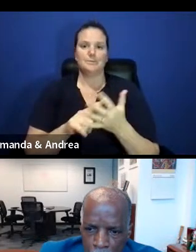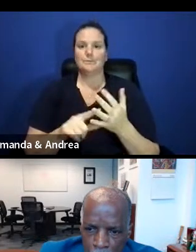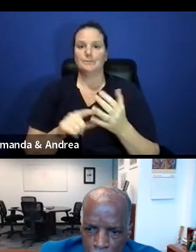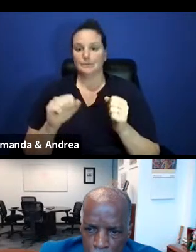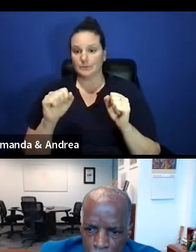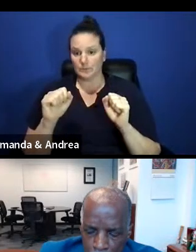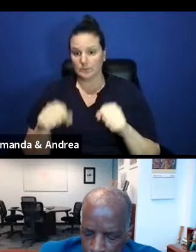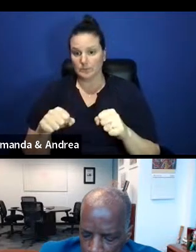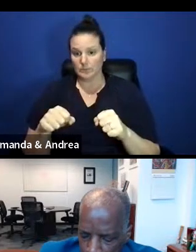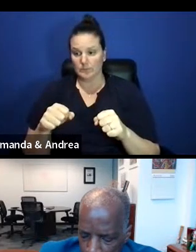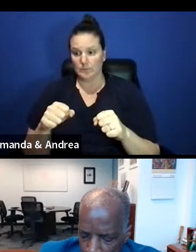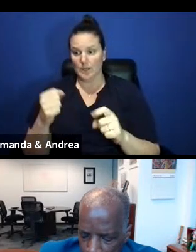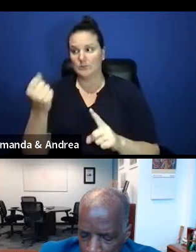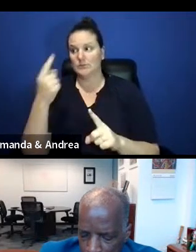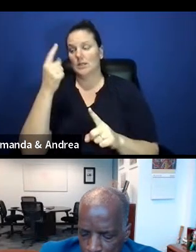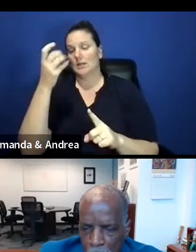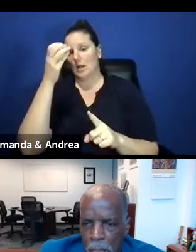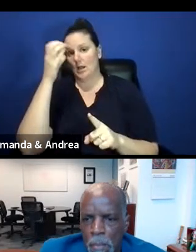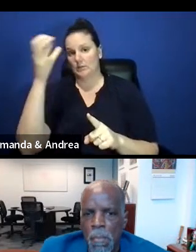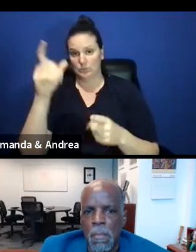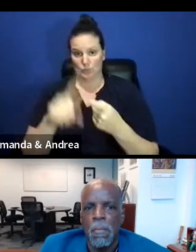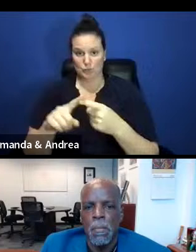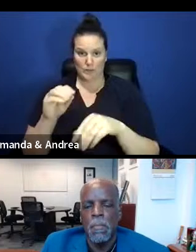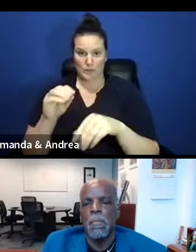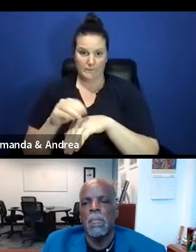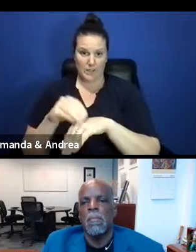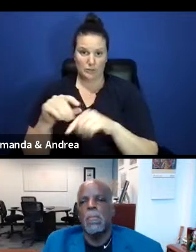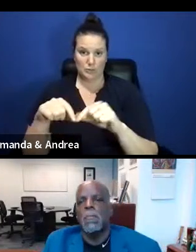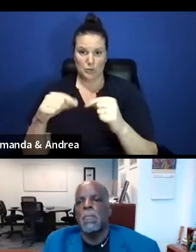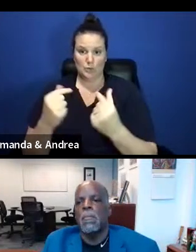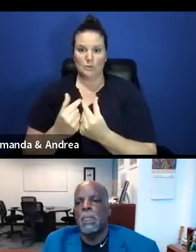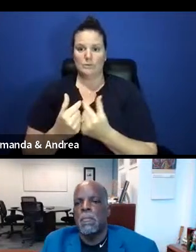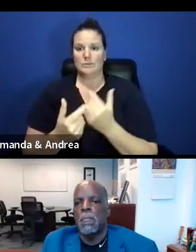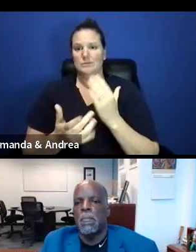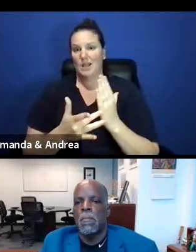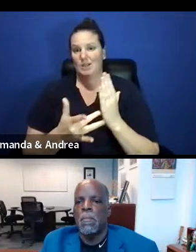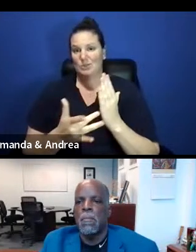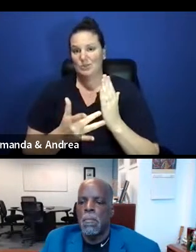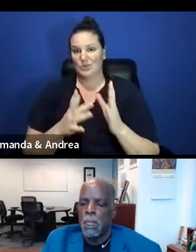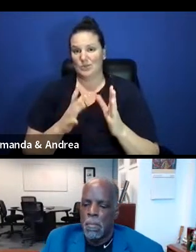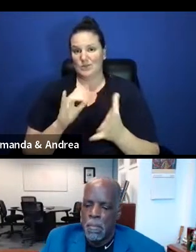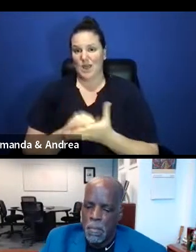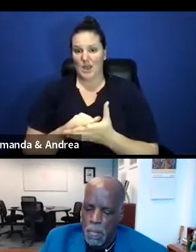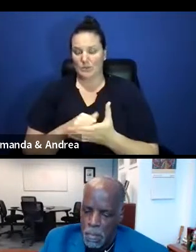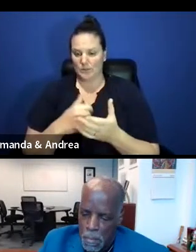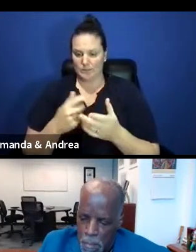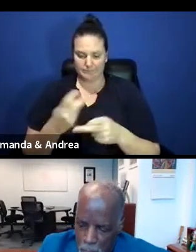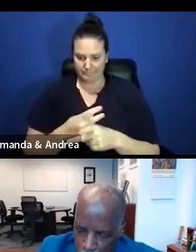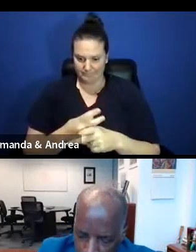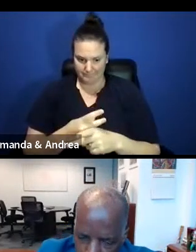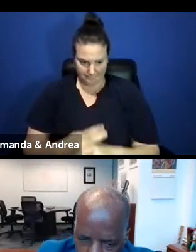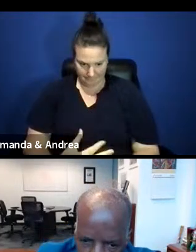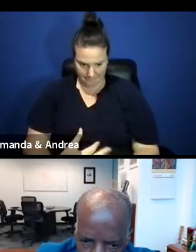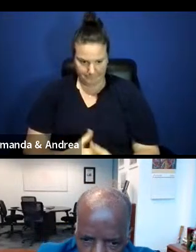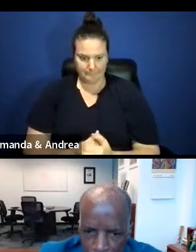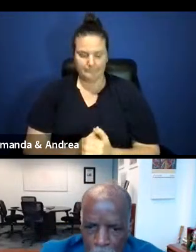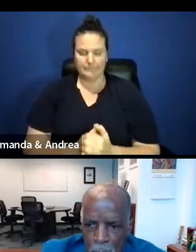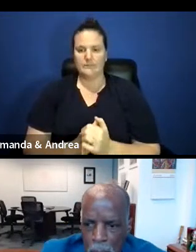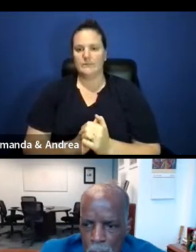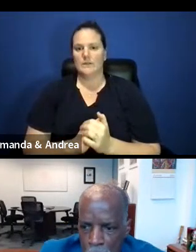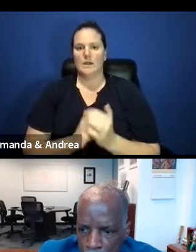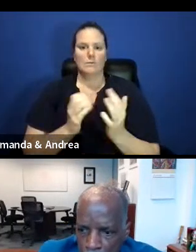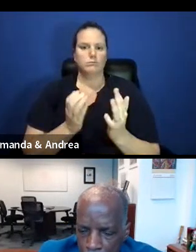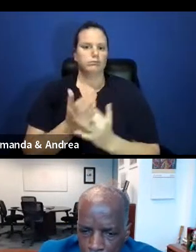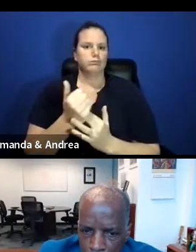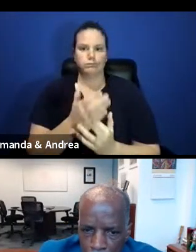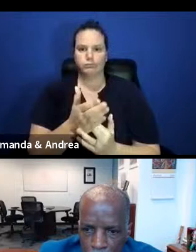take concepts to that advisory group, especially technical ones that we can boil down, have a thorough